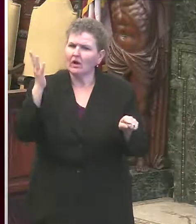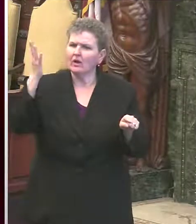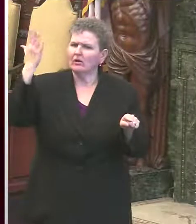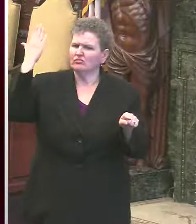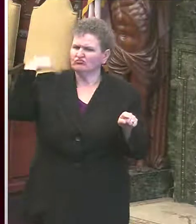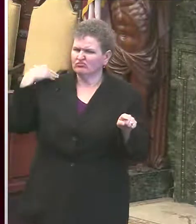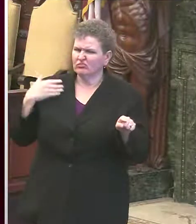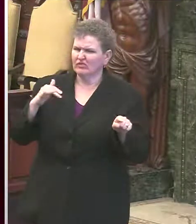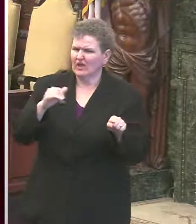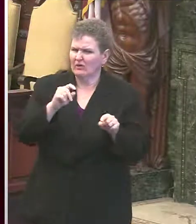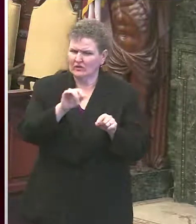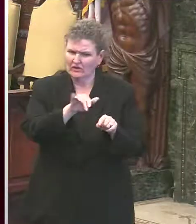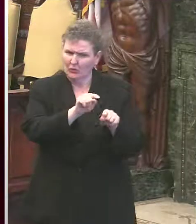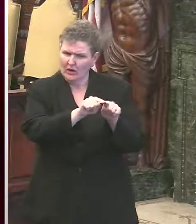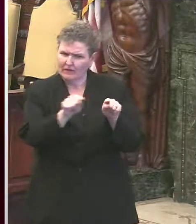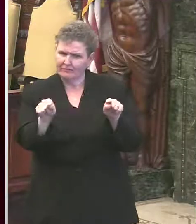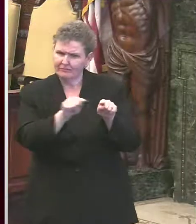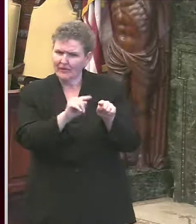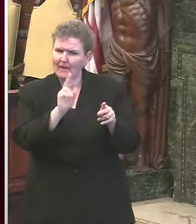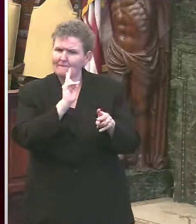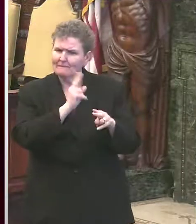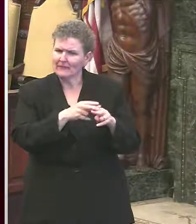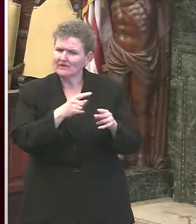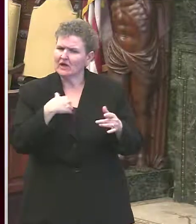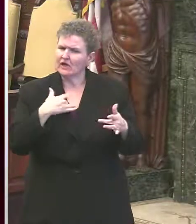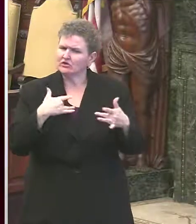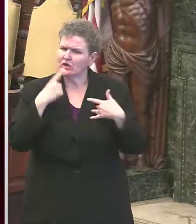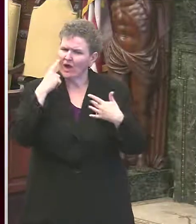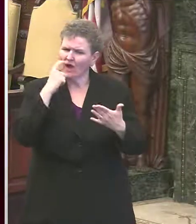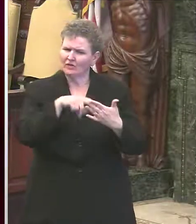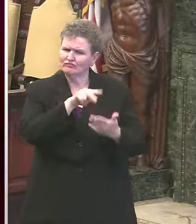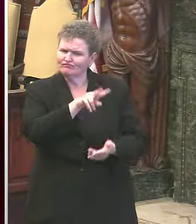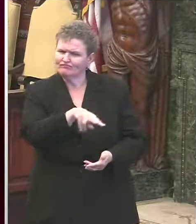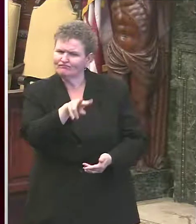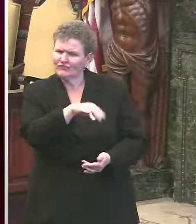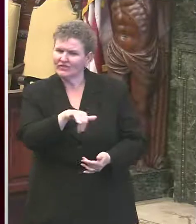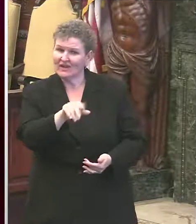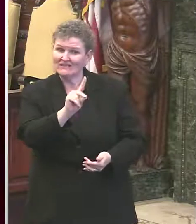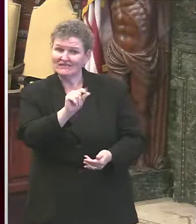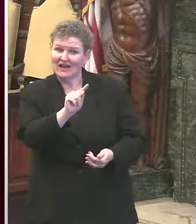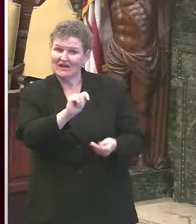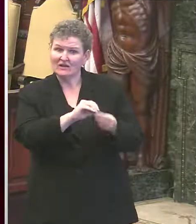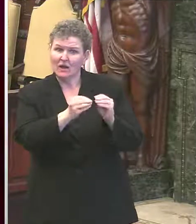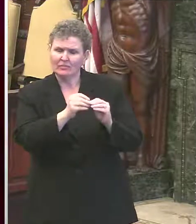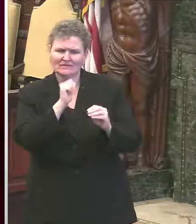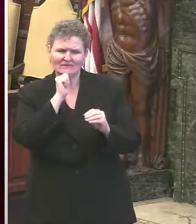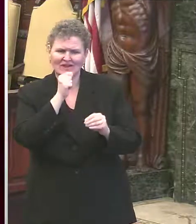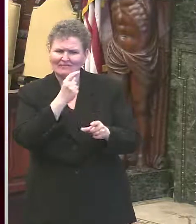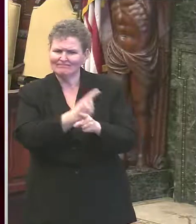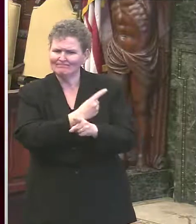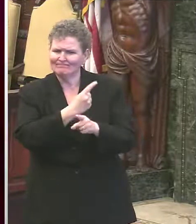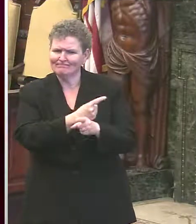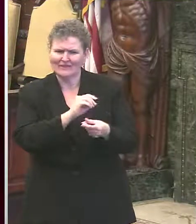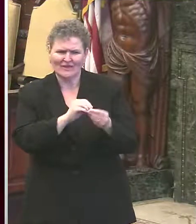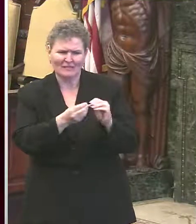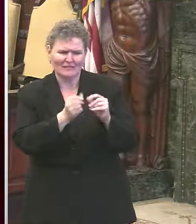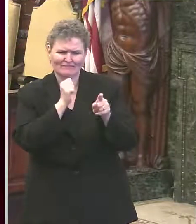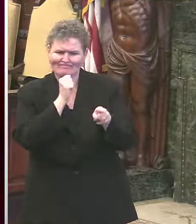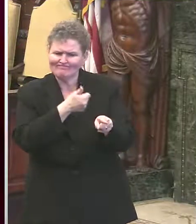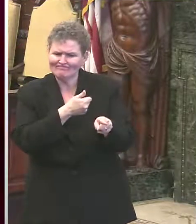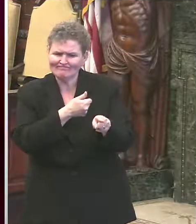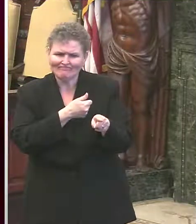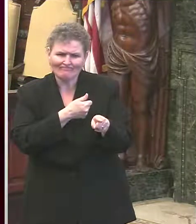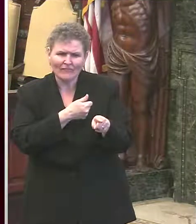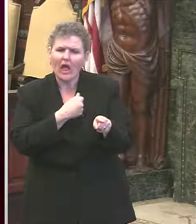one. And I was concerned when I first saw it that the data did not appear to be very accurate. We are working on